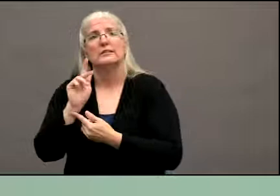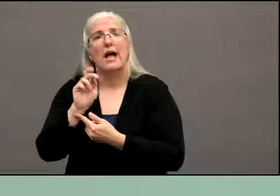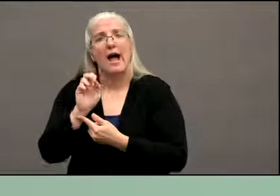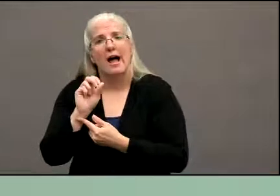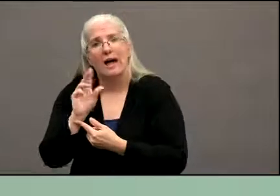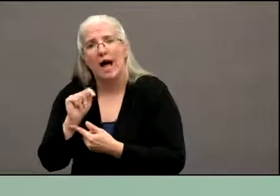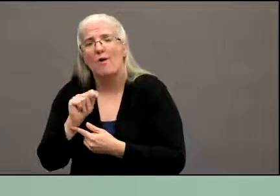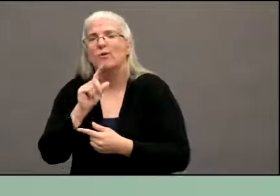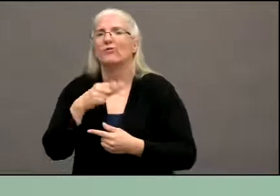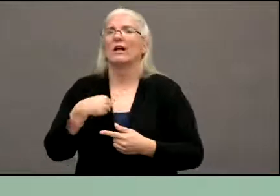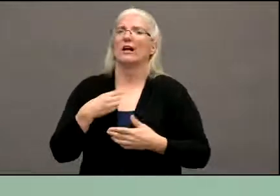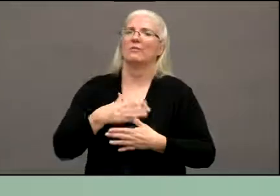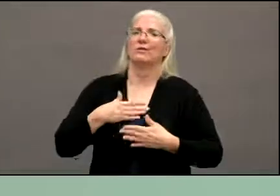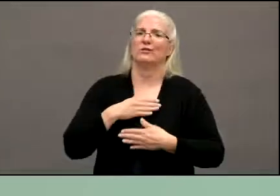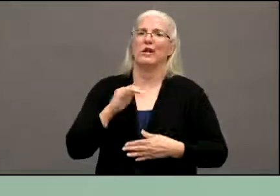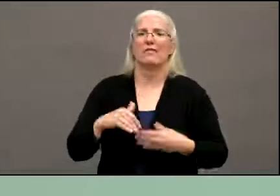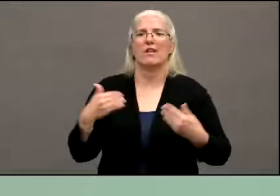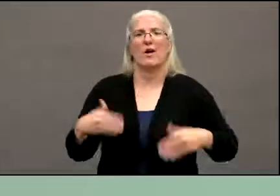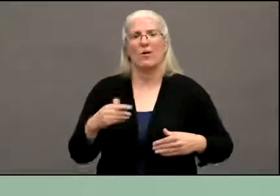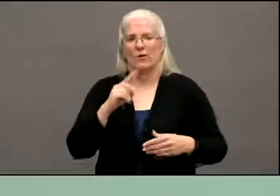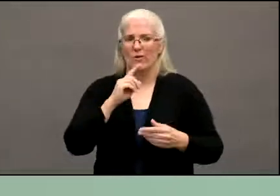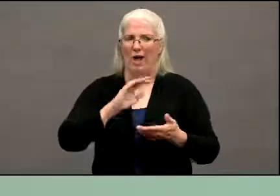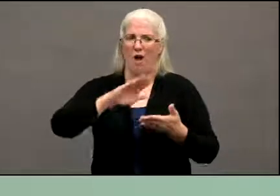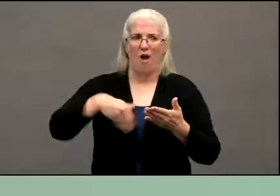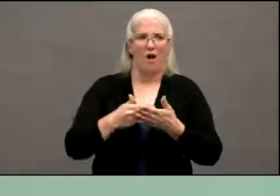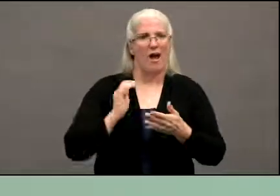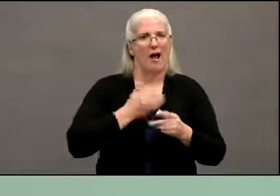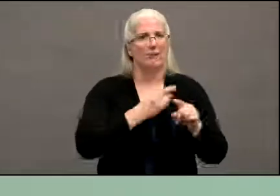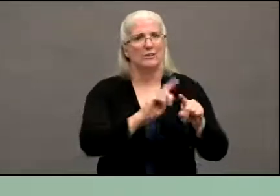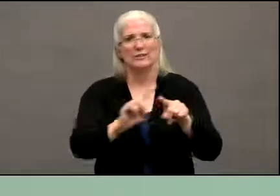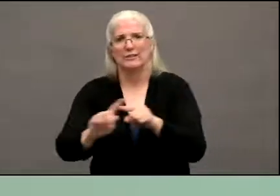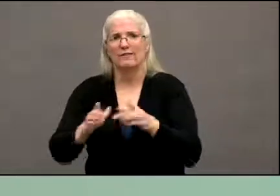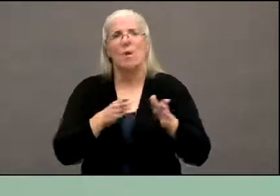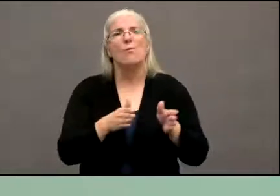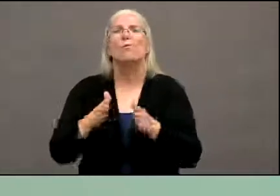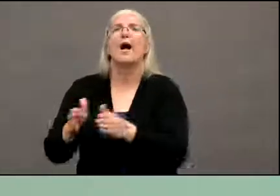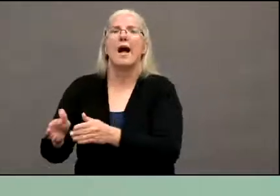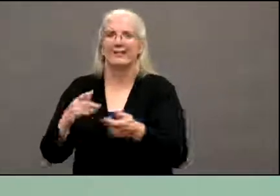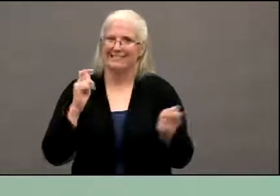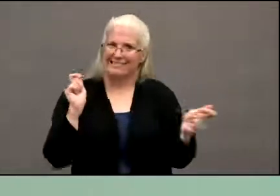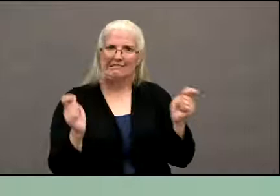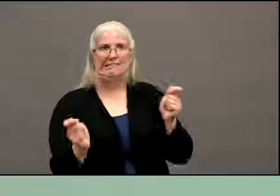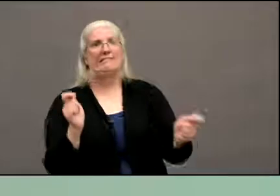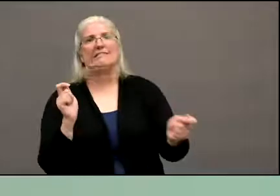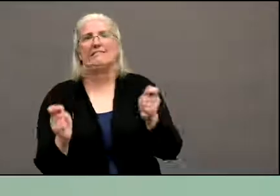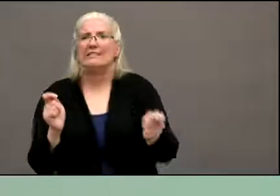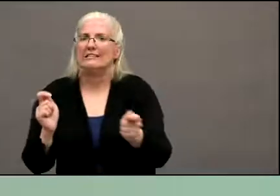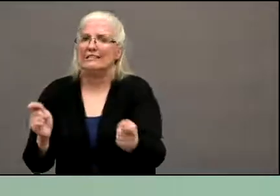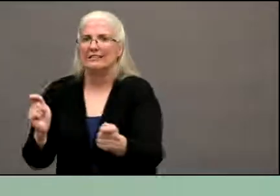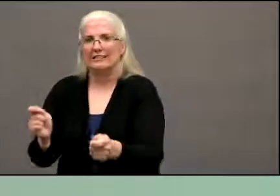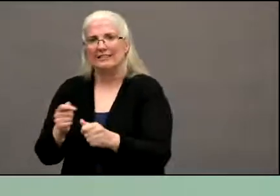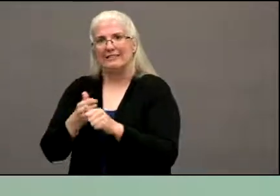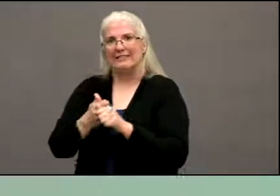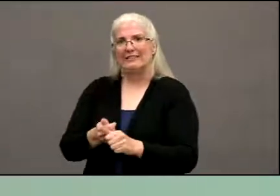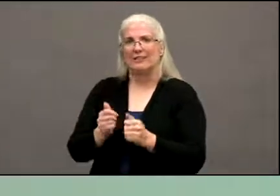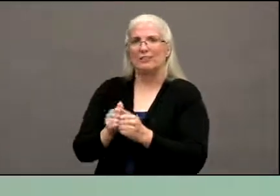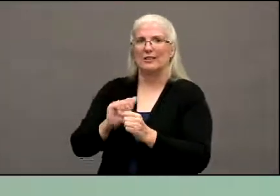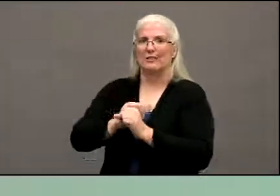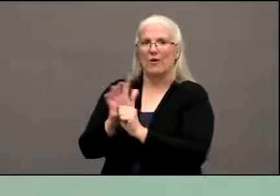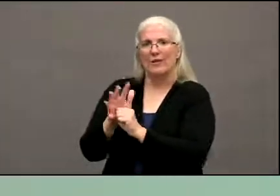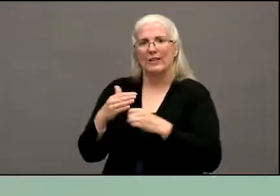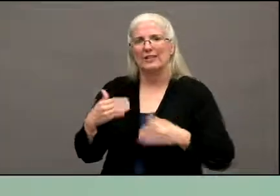that. Everyone has pivoted and changed the landscape, change in accordance with the changing landscape of COVID